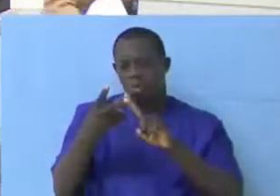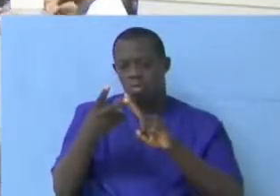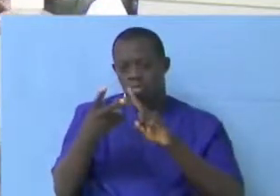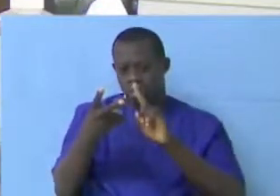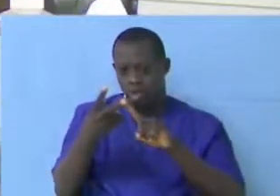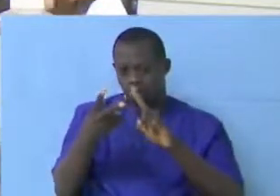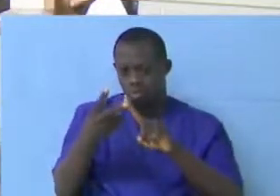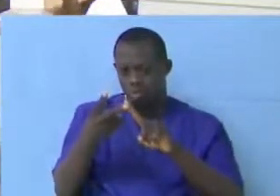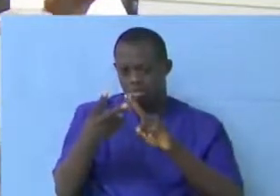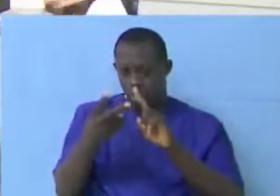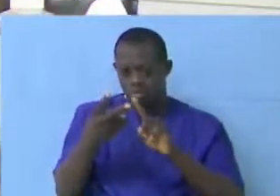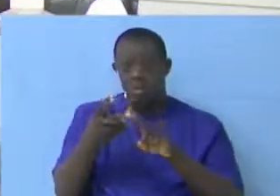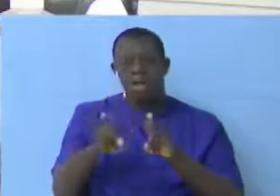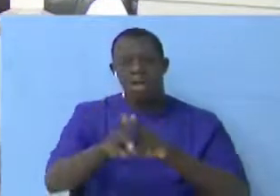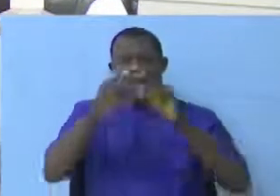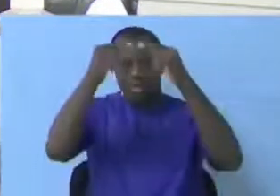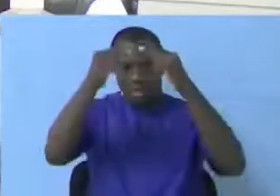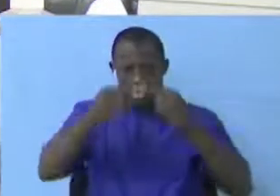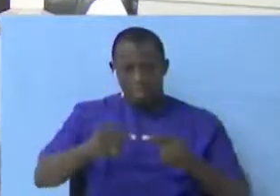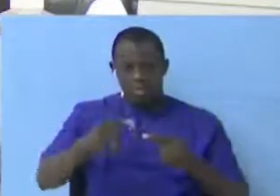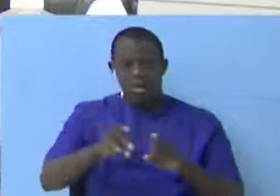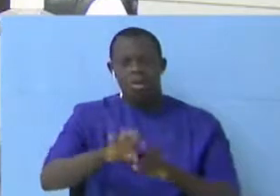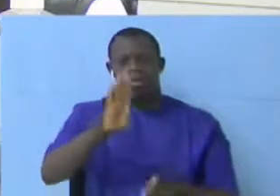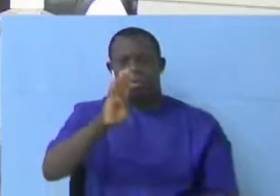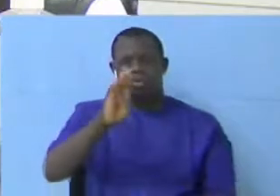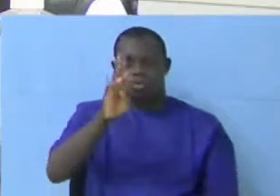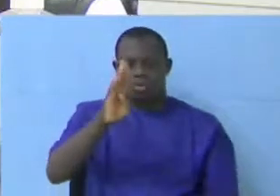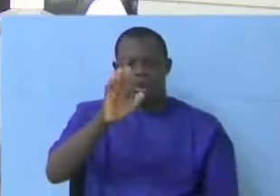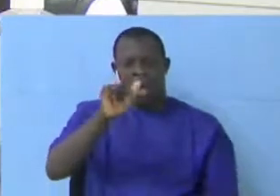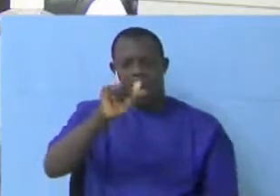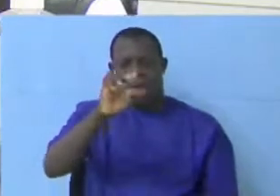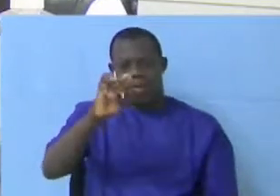test Amadou, to test his consistency.